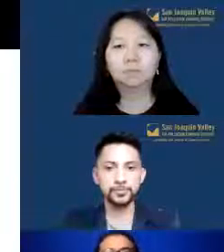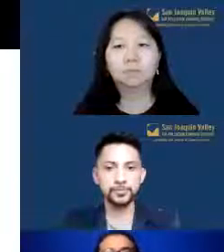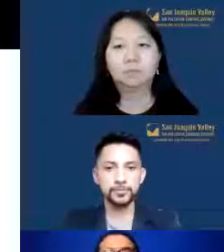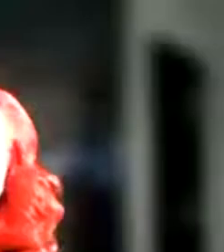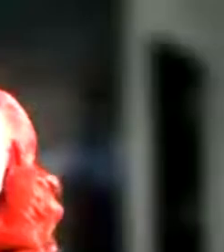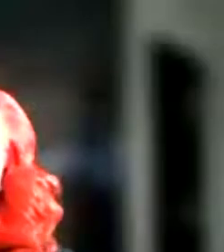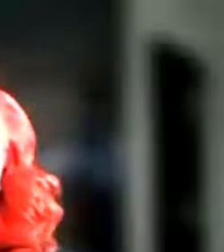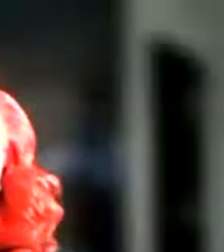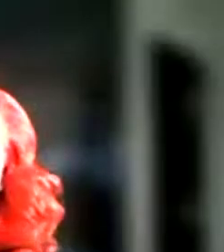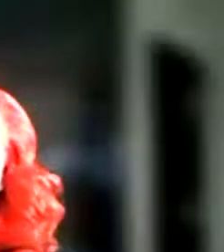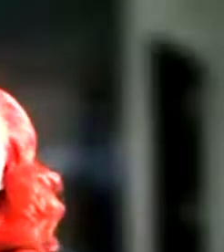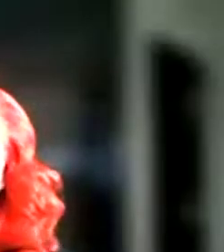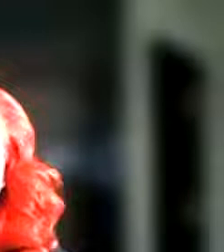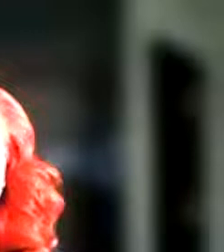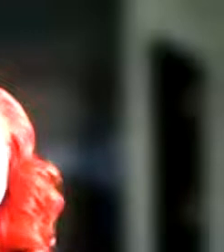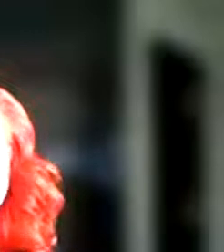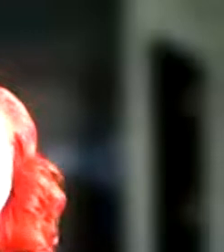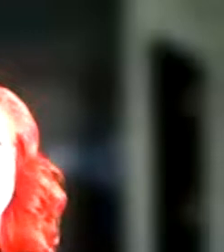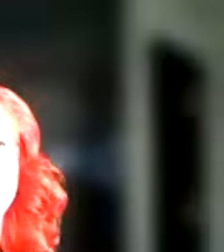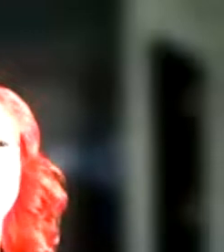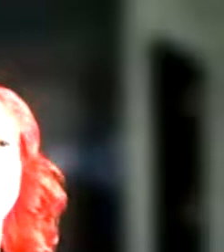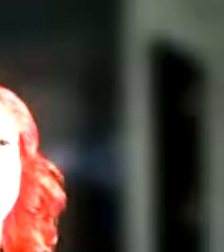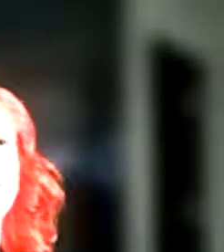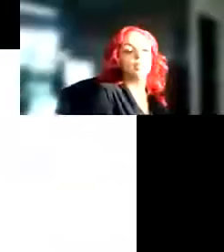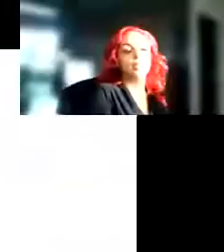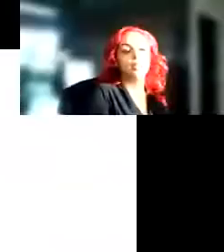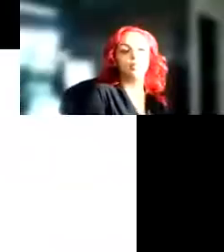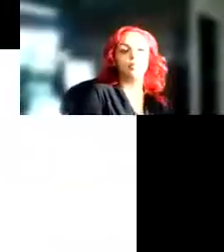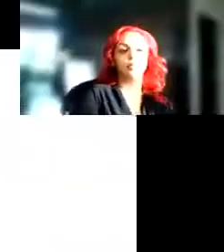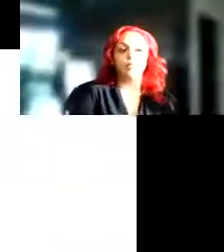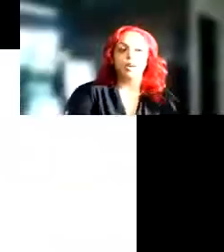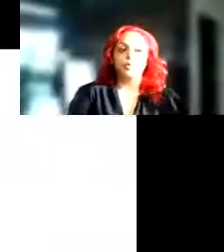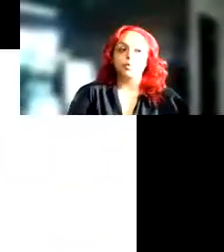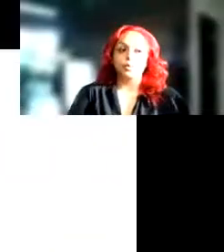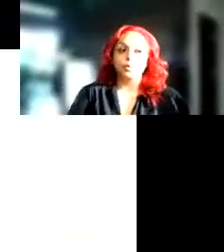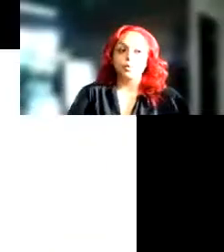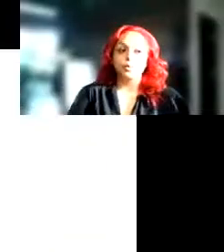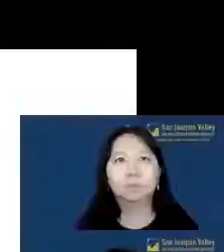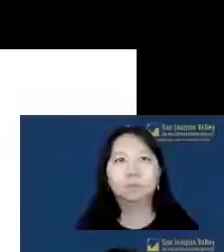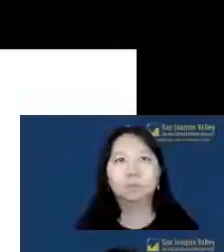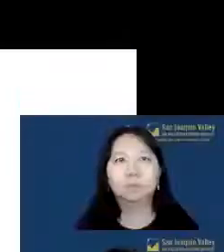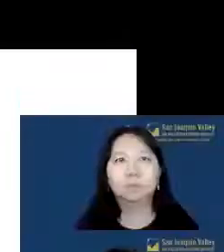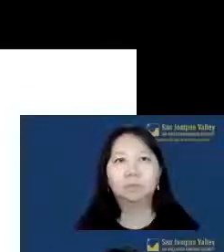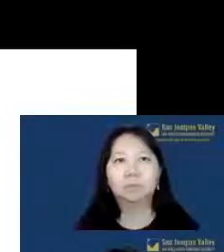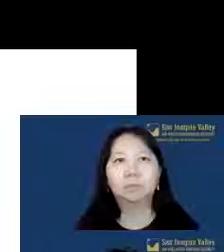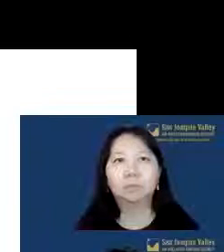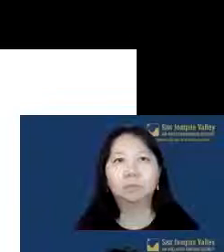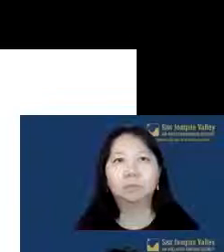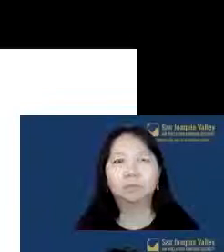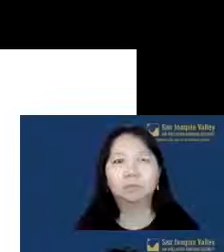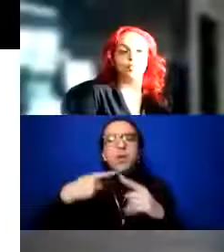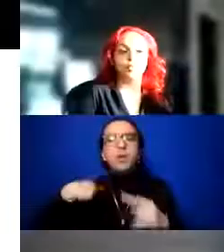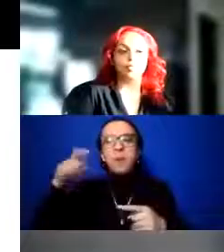And the next one is, when do I need to return the direct deposit form? Again, the form is optional. So if you want to continue to